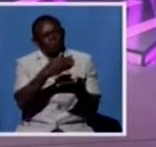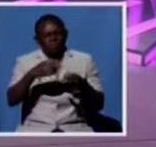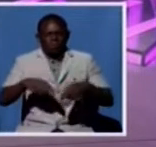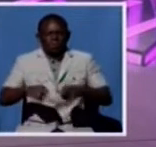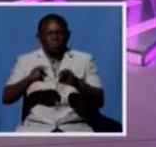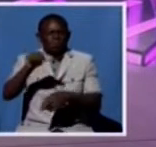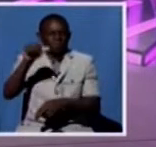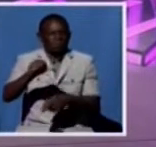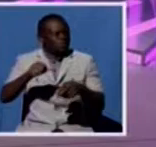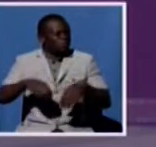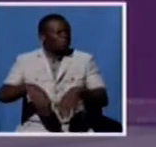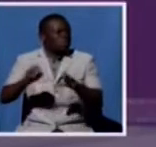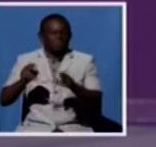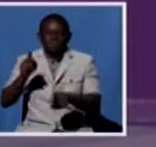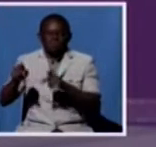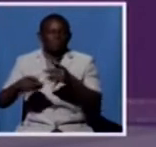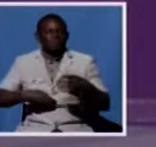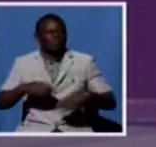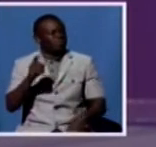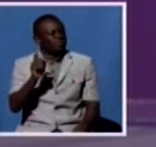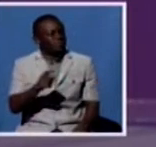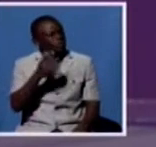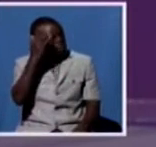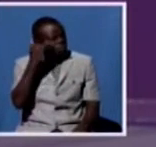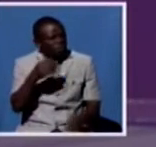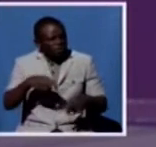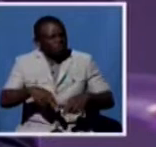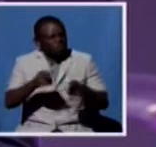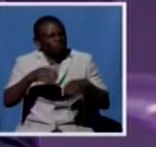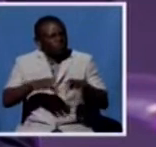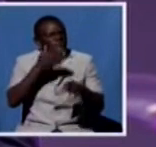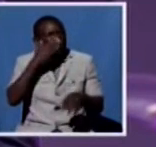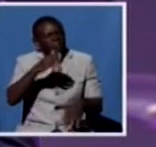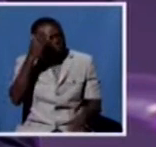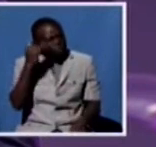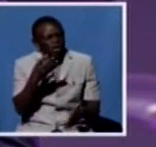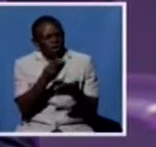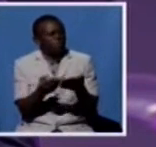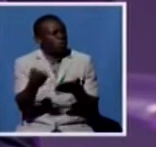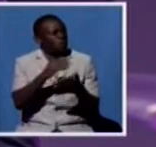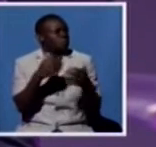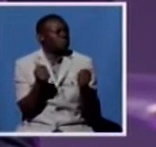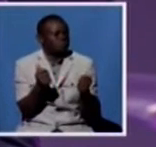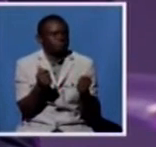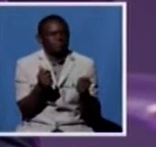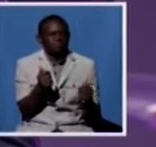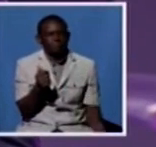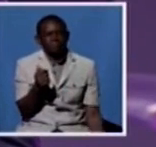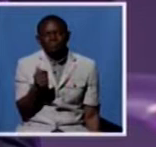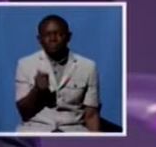bad. What is the justification for that? Two things. Firstly, I'll tell you that